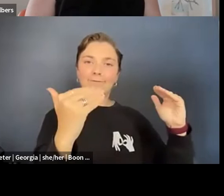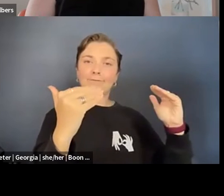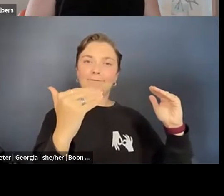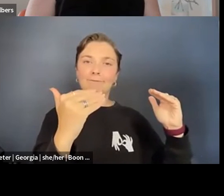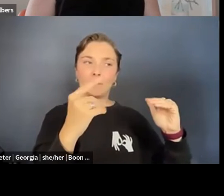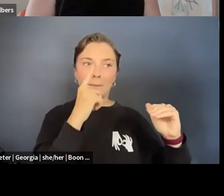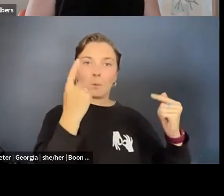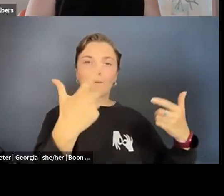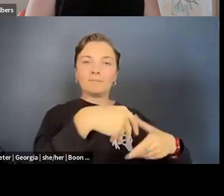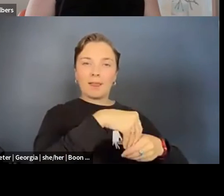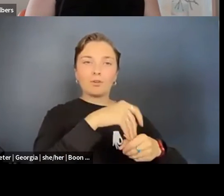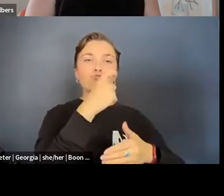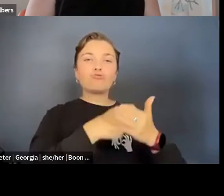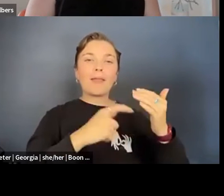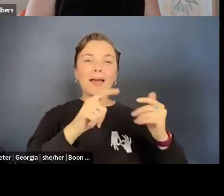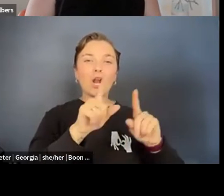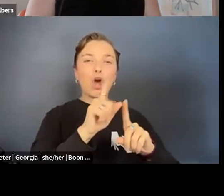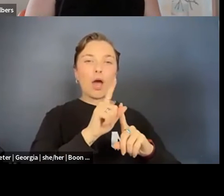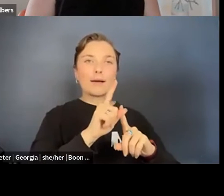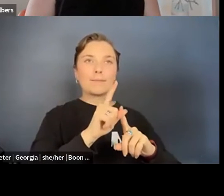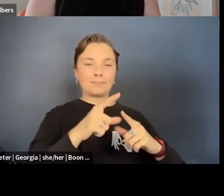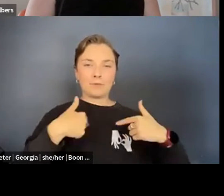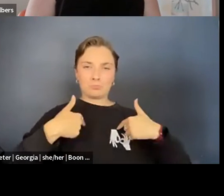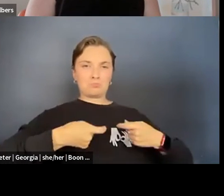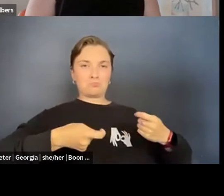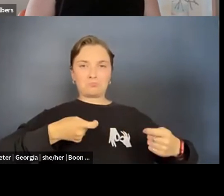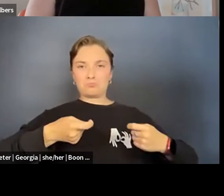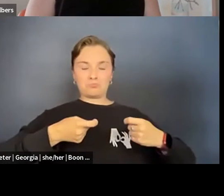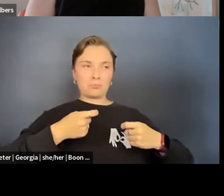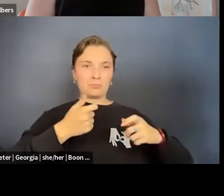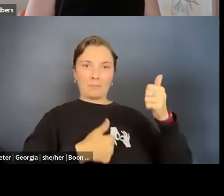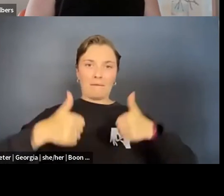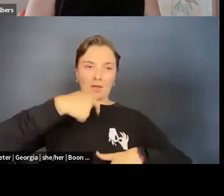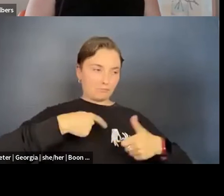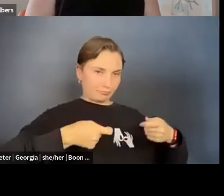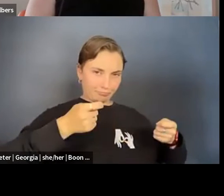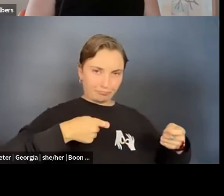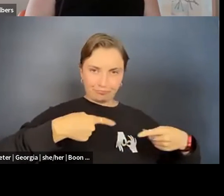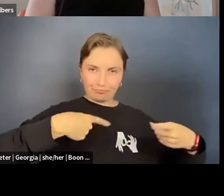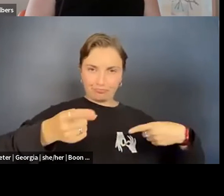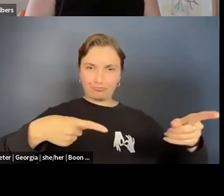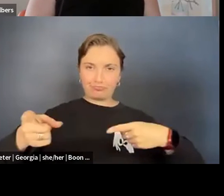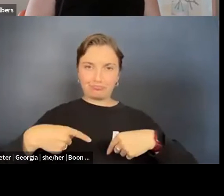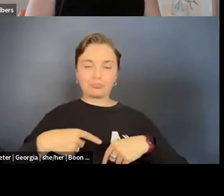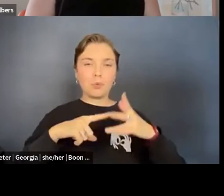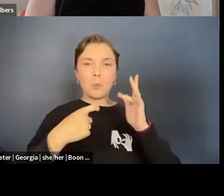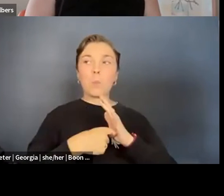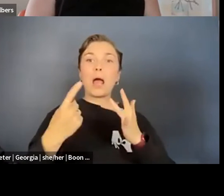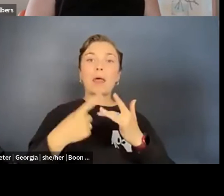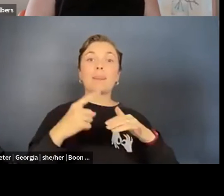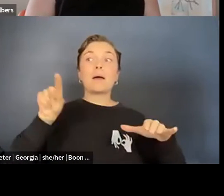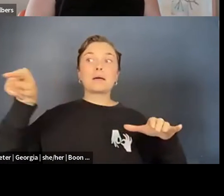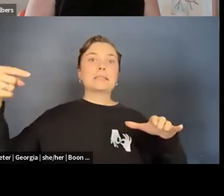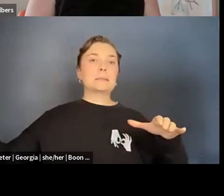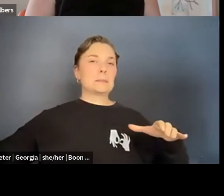participants, rather than something that is facilitated from above or some kind of, external intervention